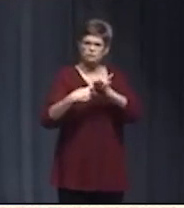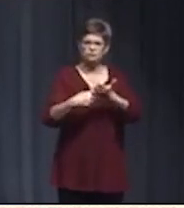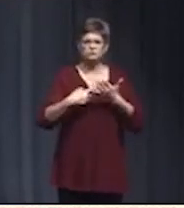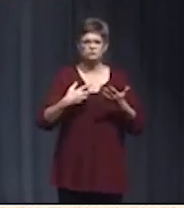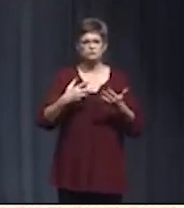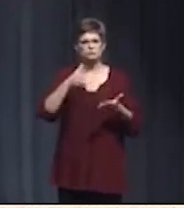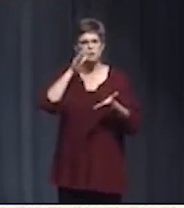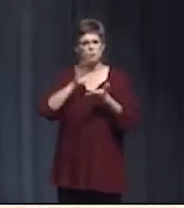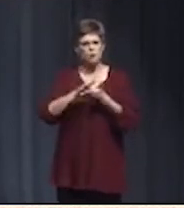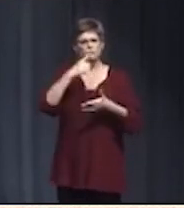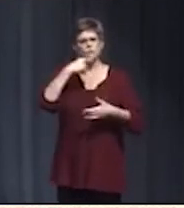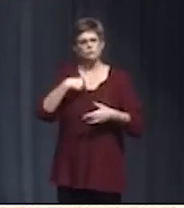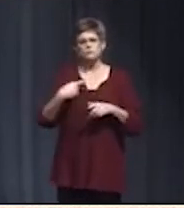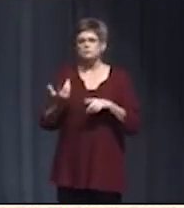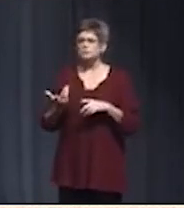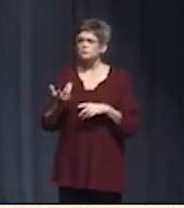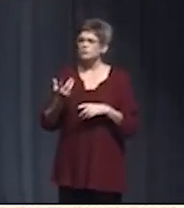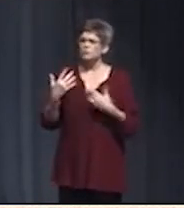best friend.